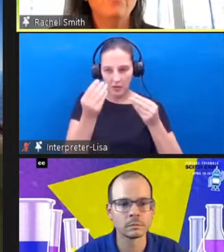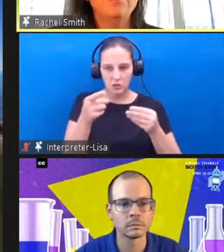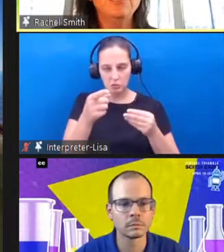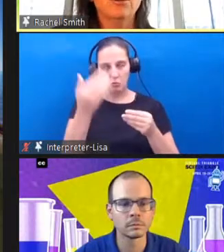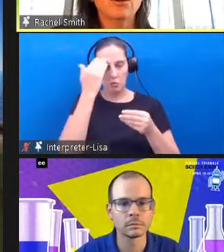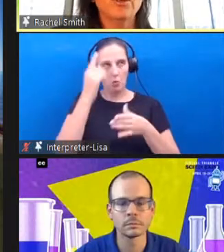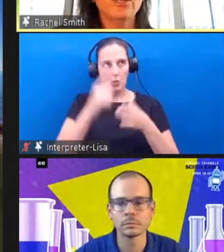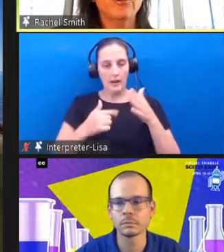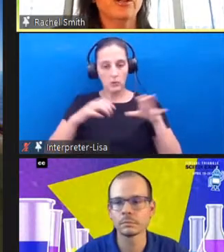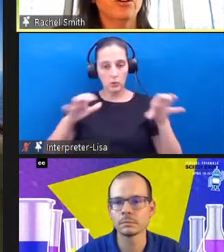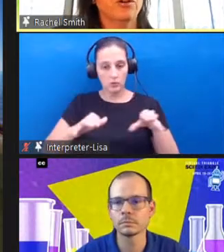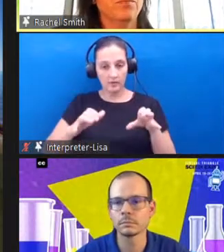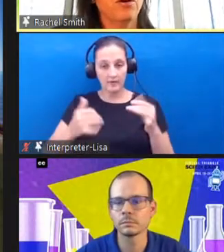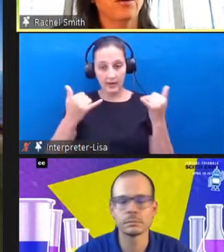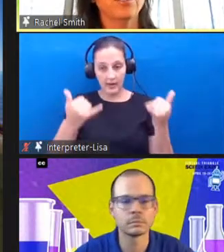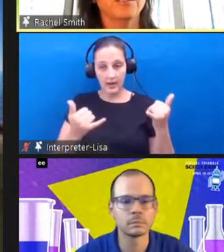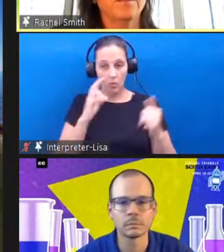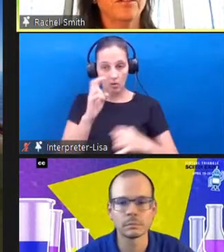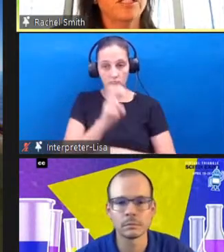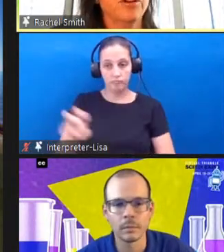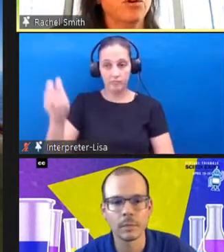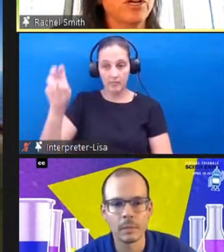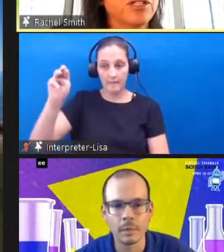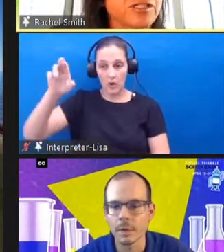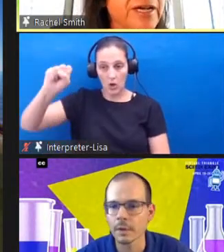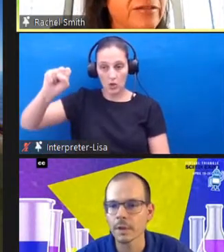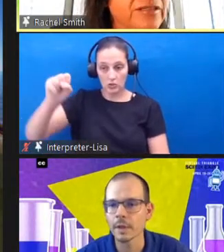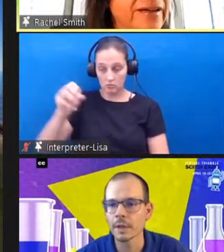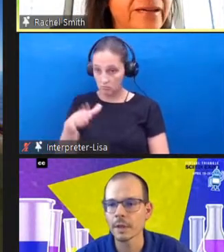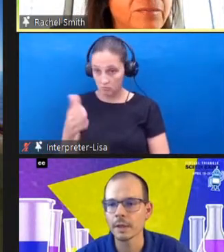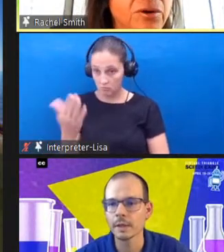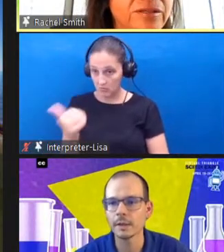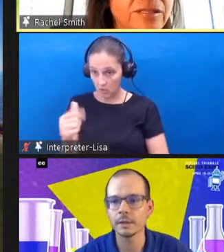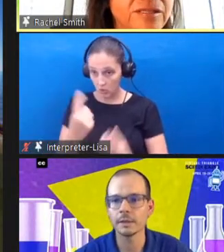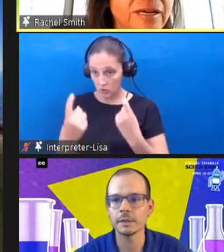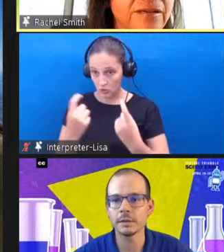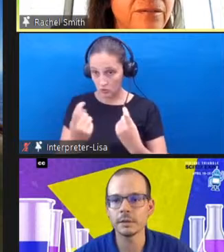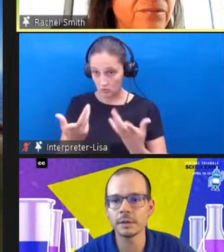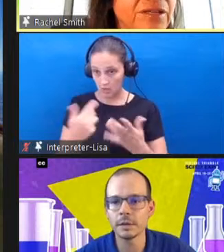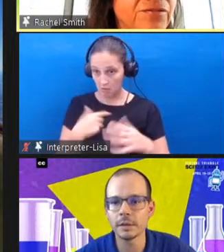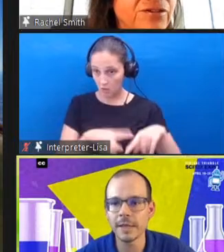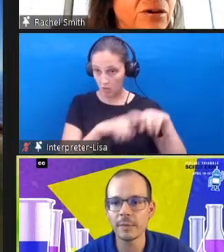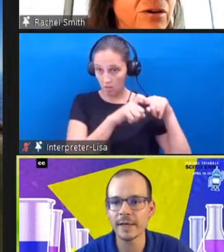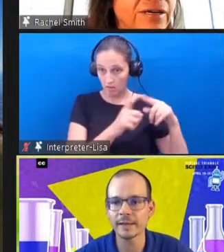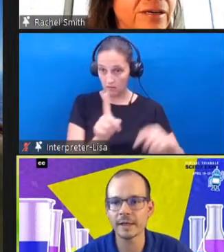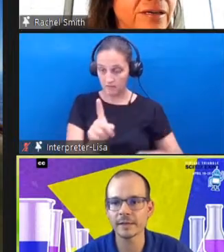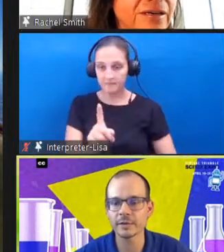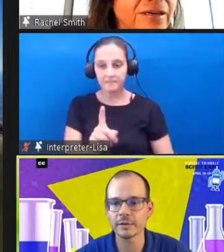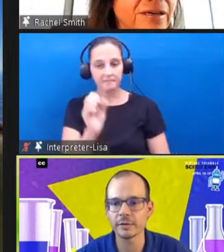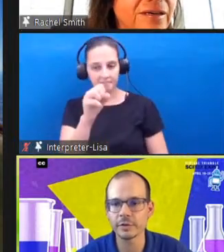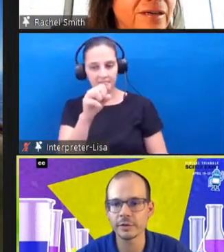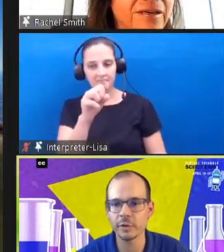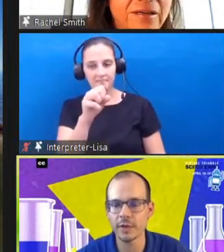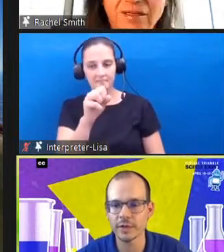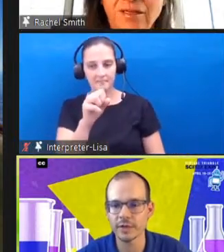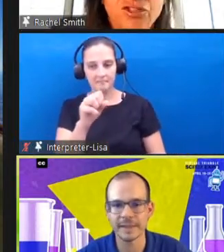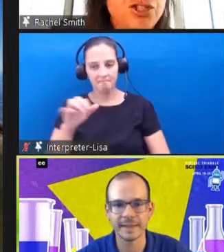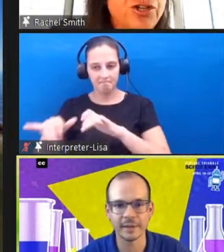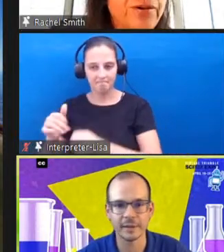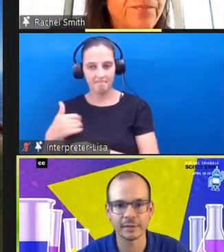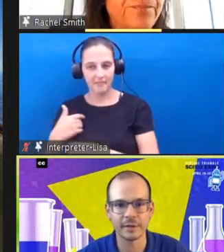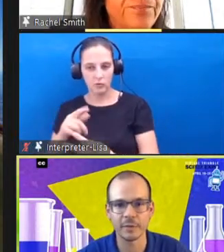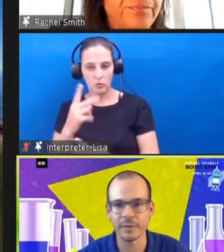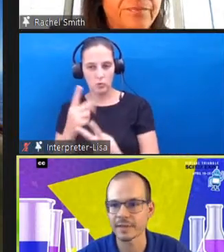And from here, we are going to go to Mars. Unless there are any questions about that, I can pause a second. Yeah, we had just 2 questions about